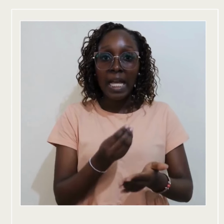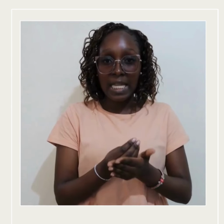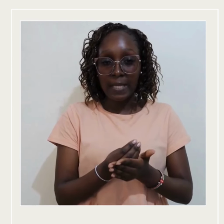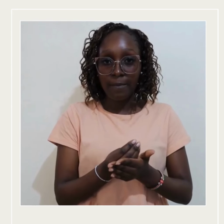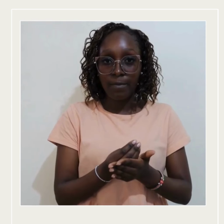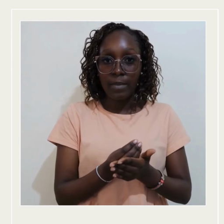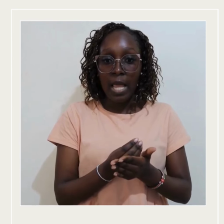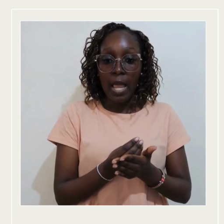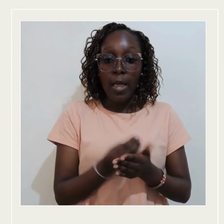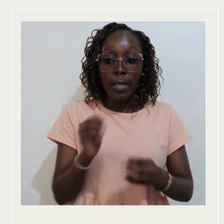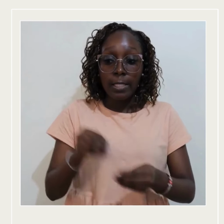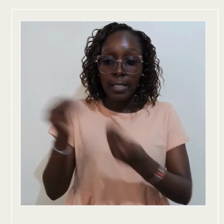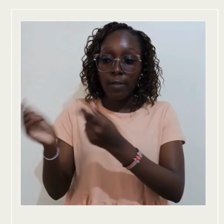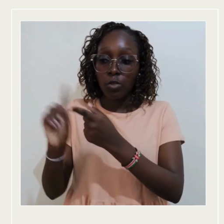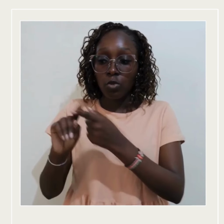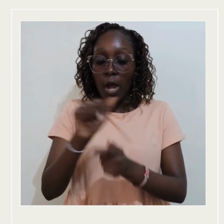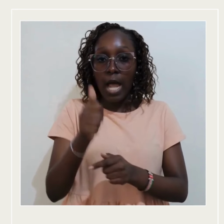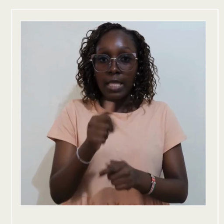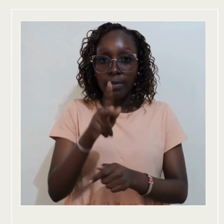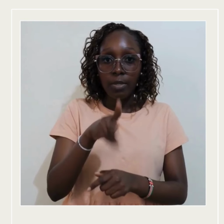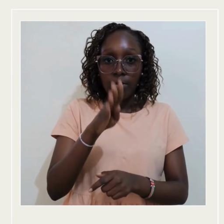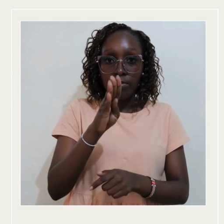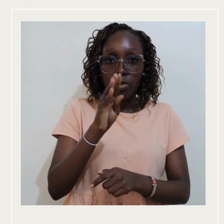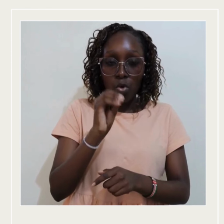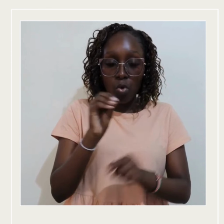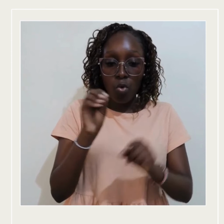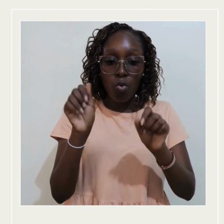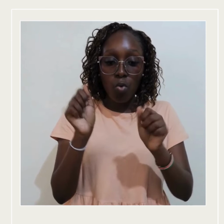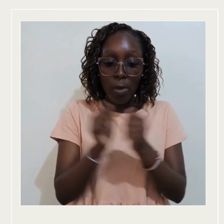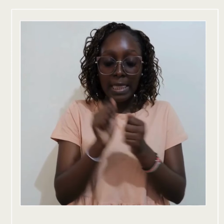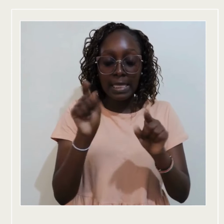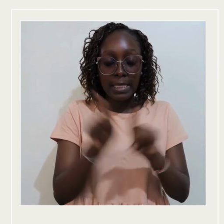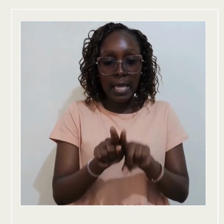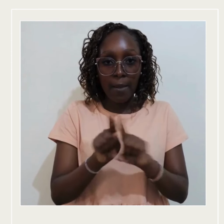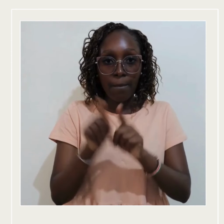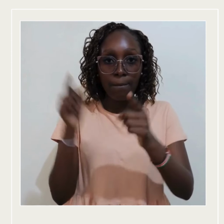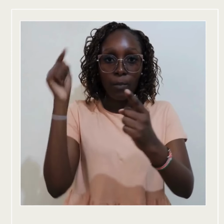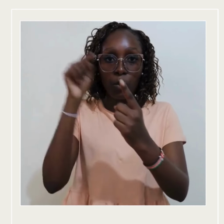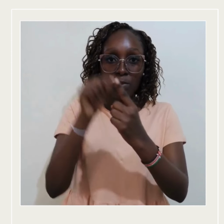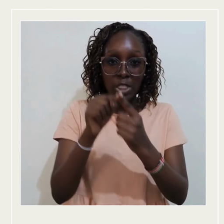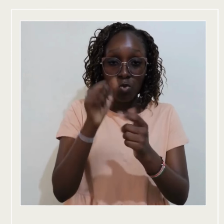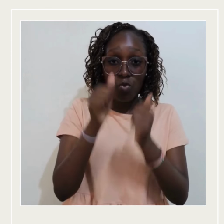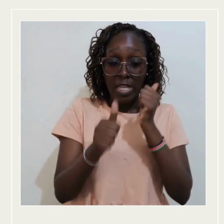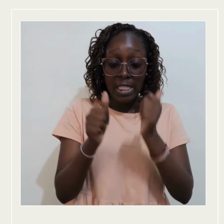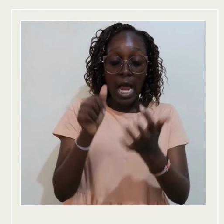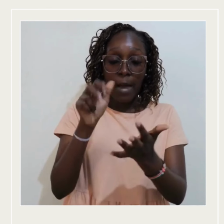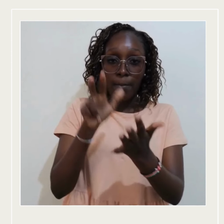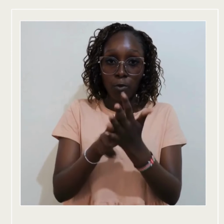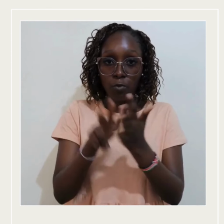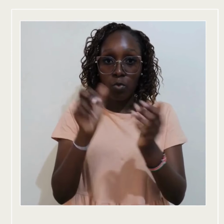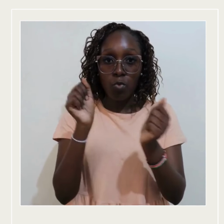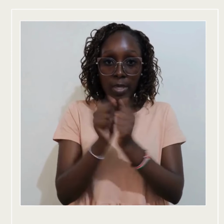another PBO with similar objectives that is approved as credible by the authority.